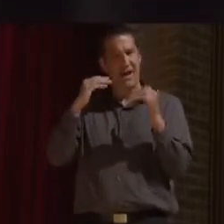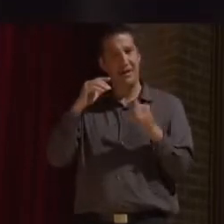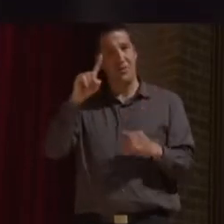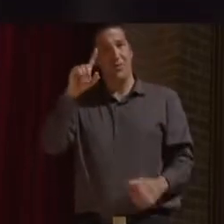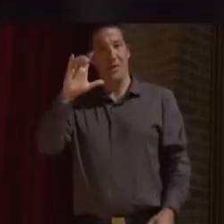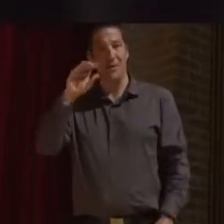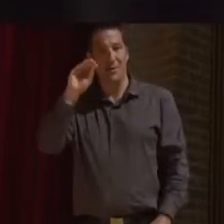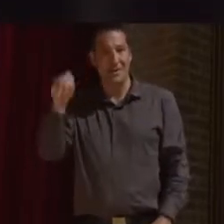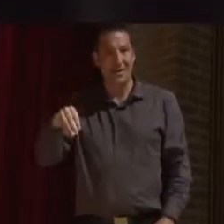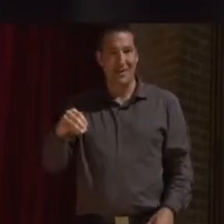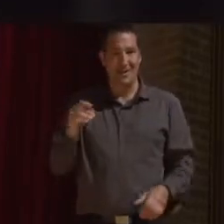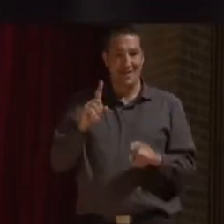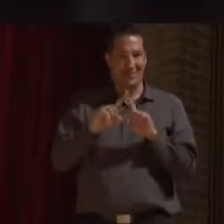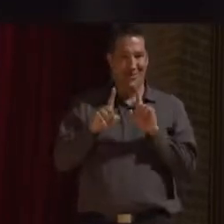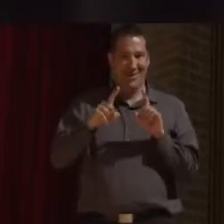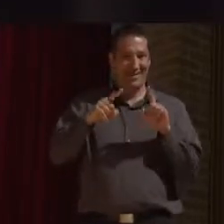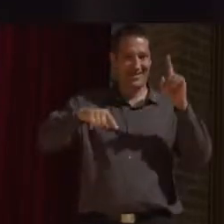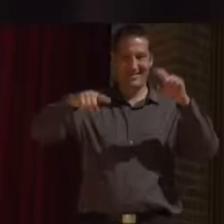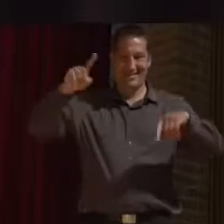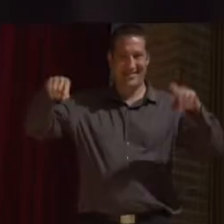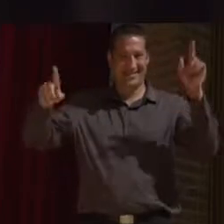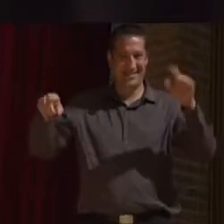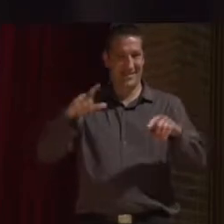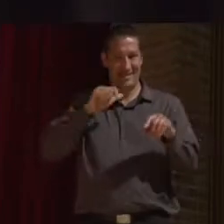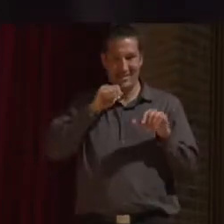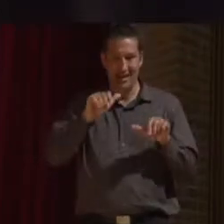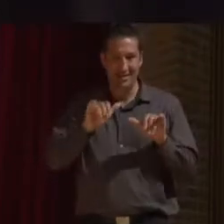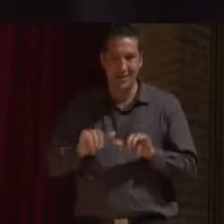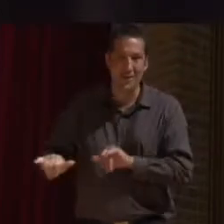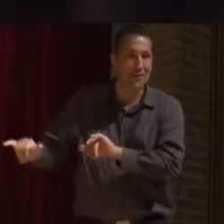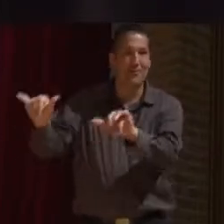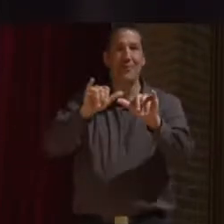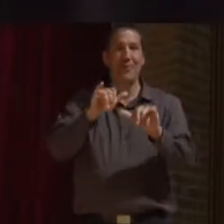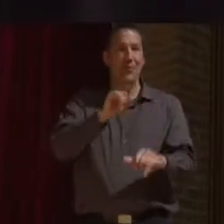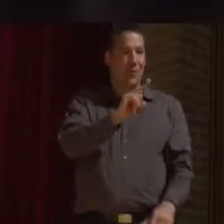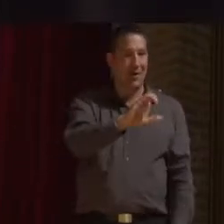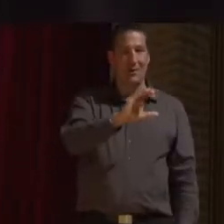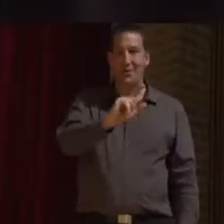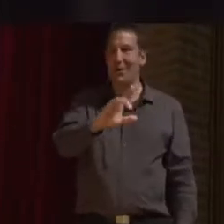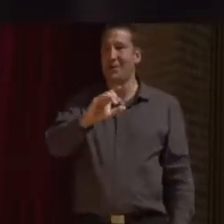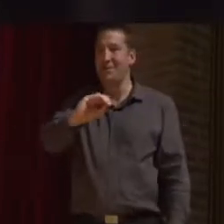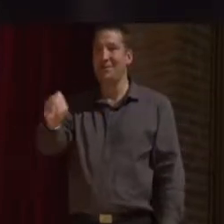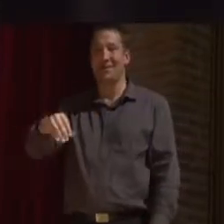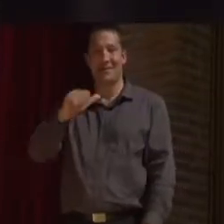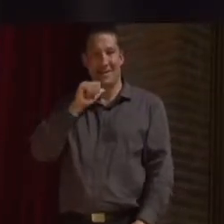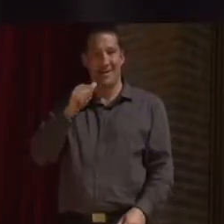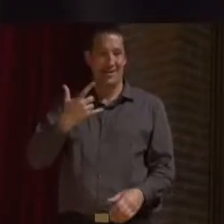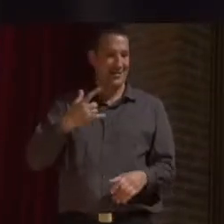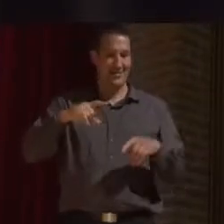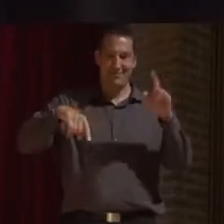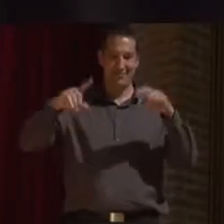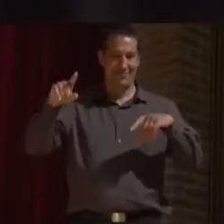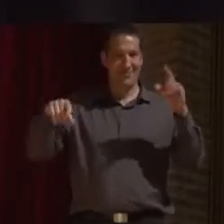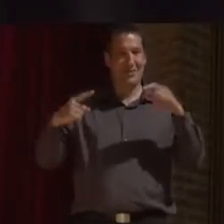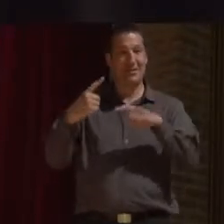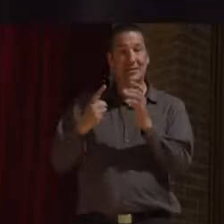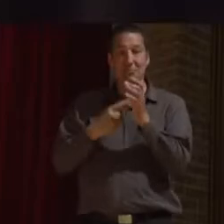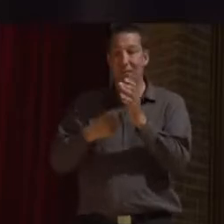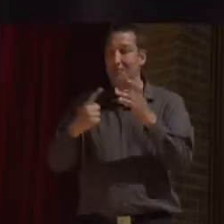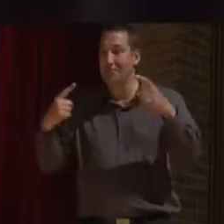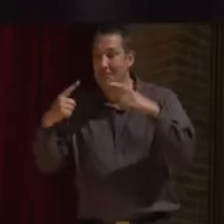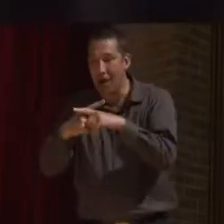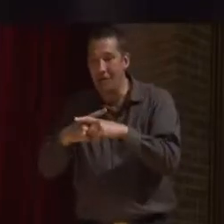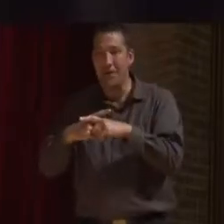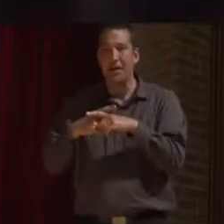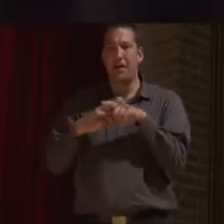But everyone's 100% is different, and there's so much conflict. Well, so-and-so is doing this, and so-and-so is doing that. It doesn't matter. They're giving